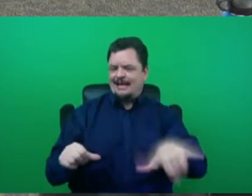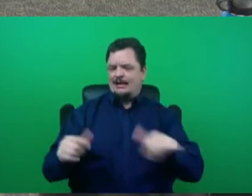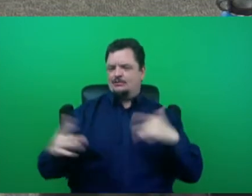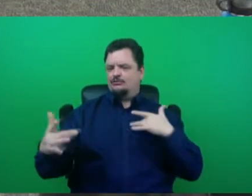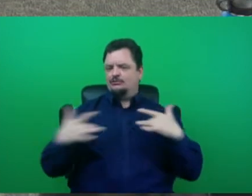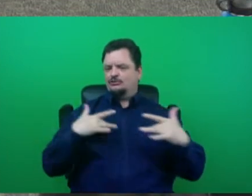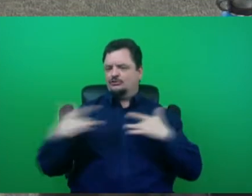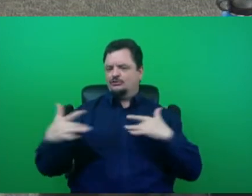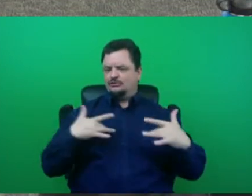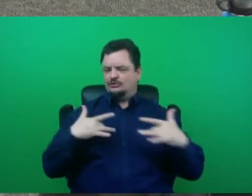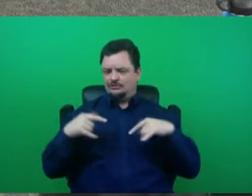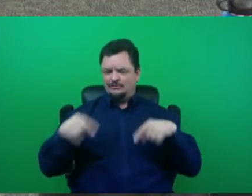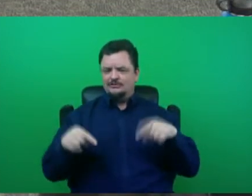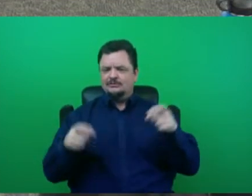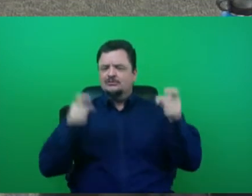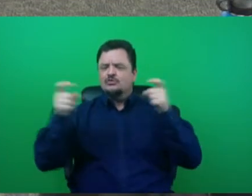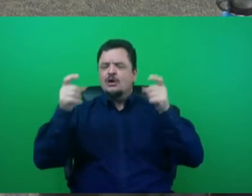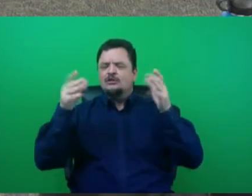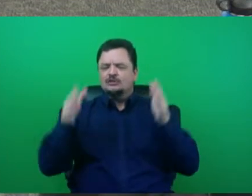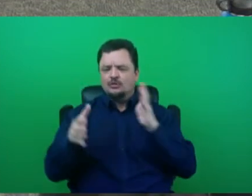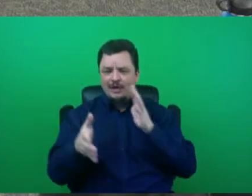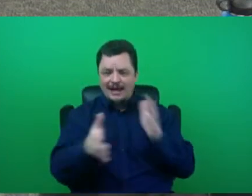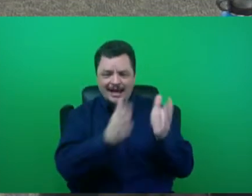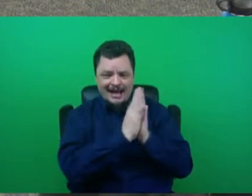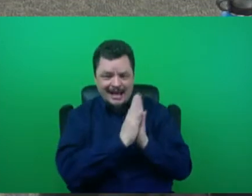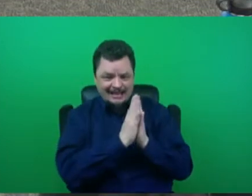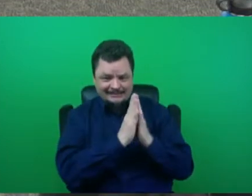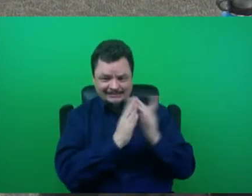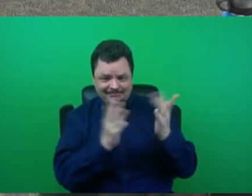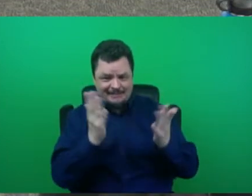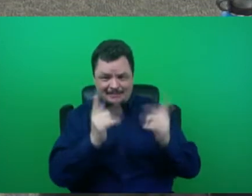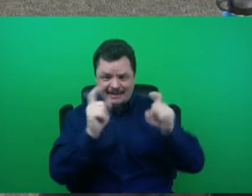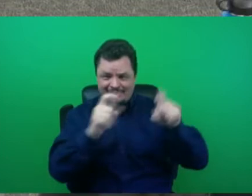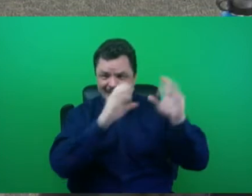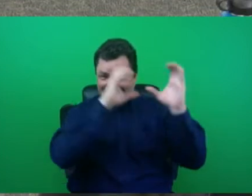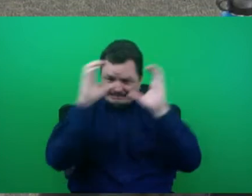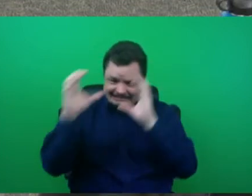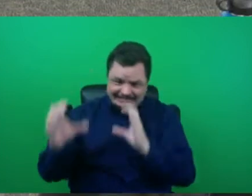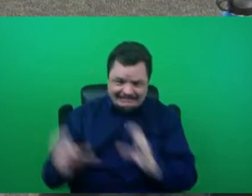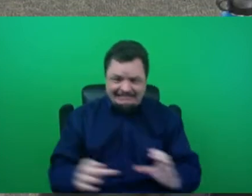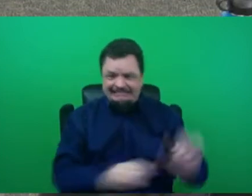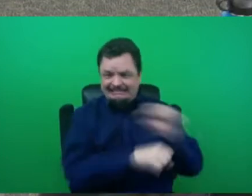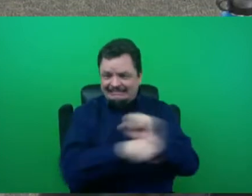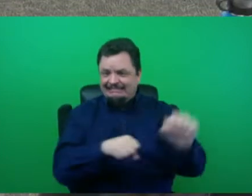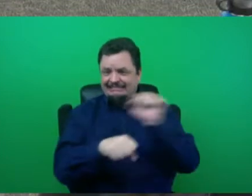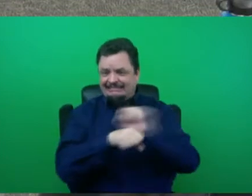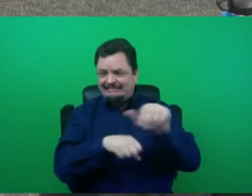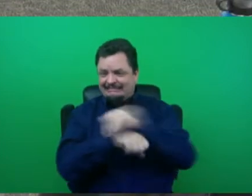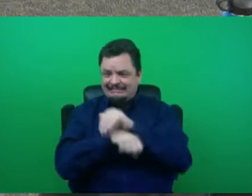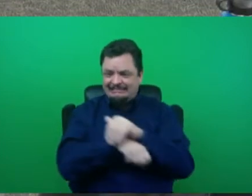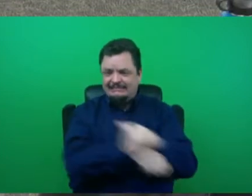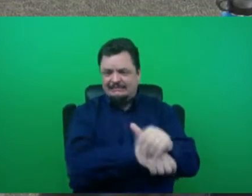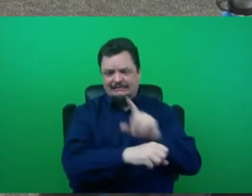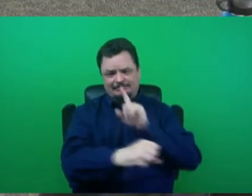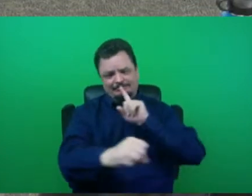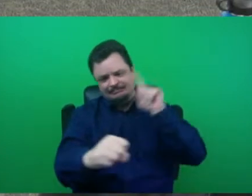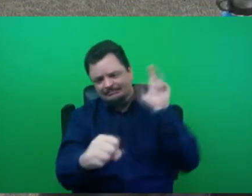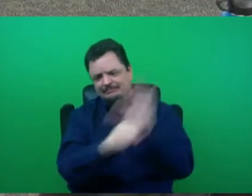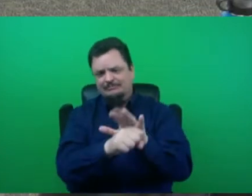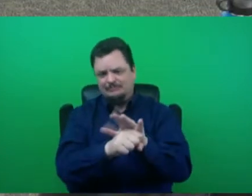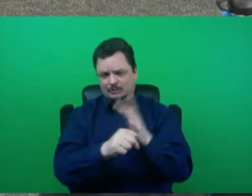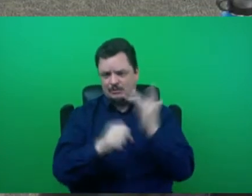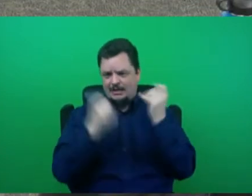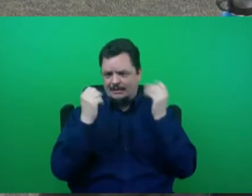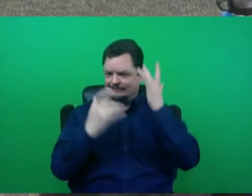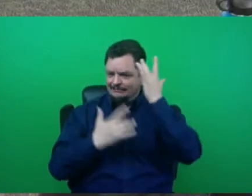and the thing that kept him up at night was, he said, a large-scale outbreak, that the staff are well-trained, but there aren't enough of them. So